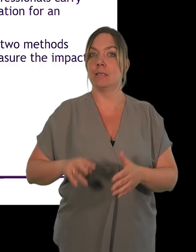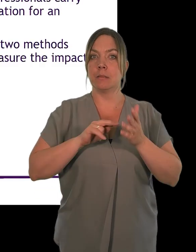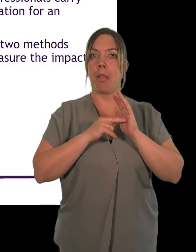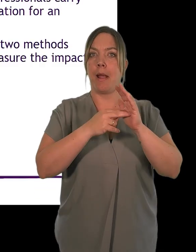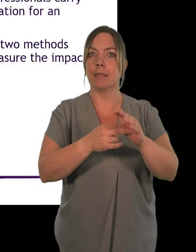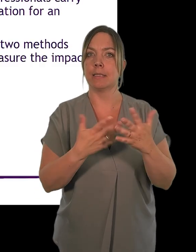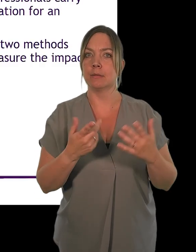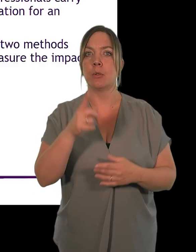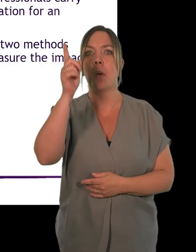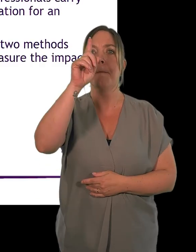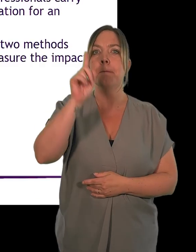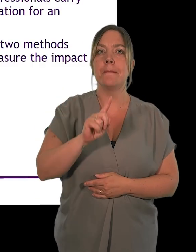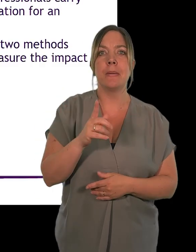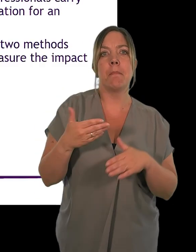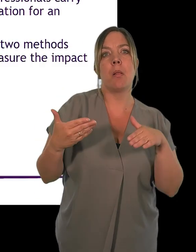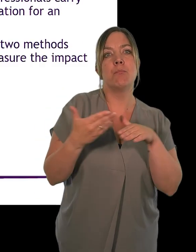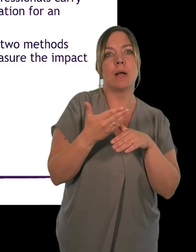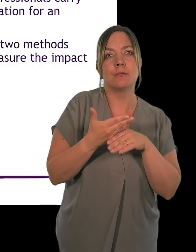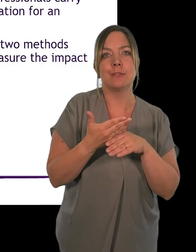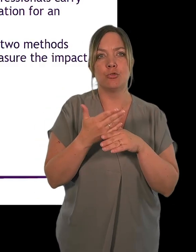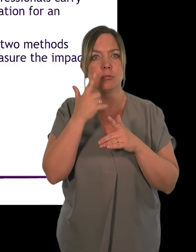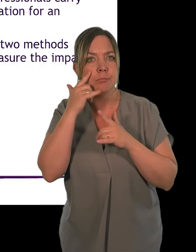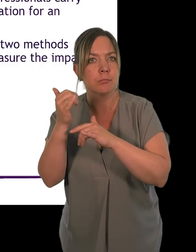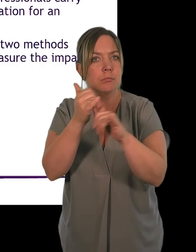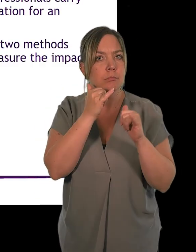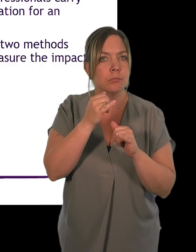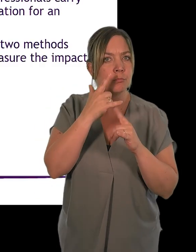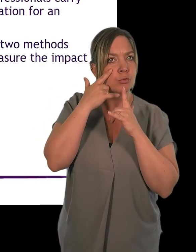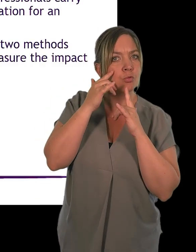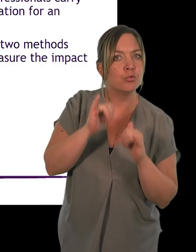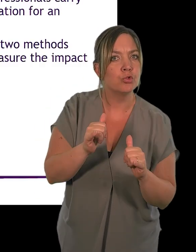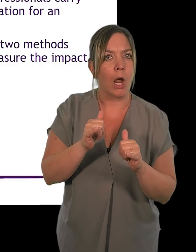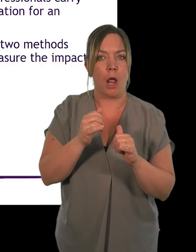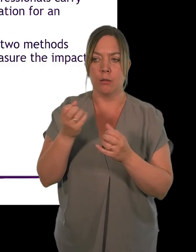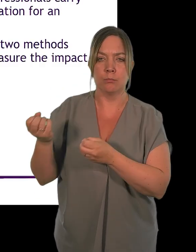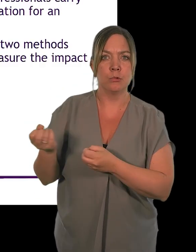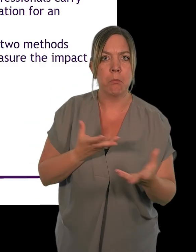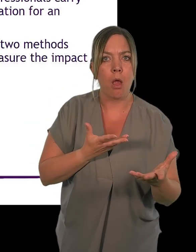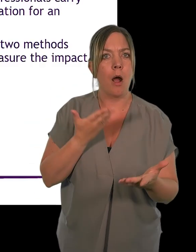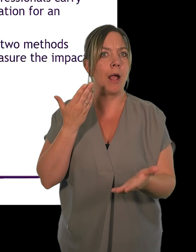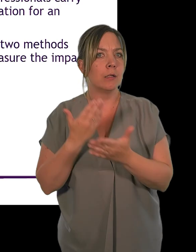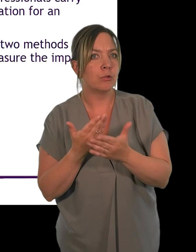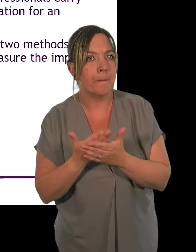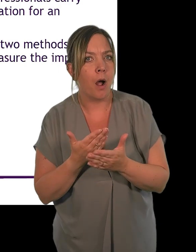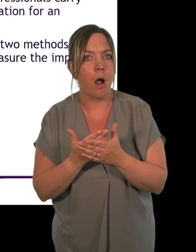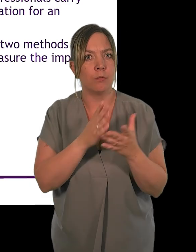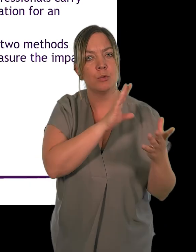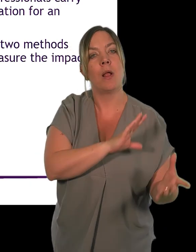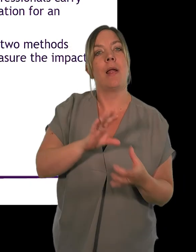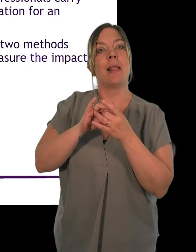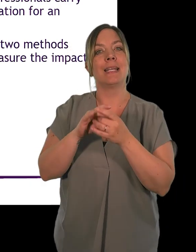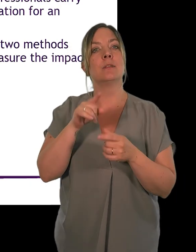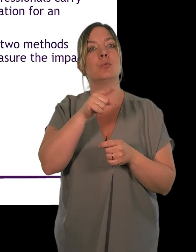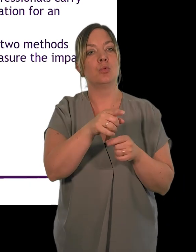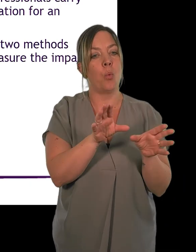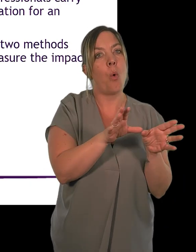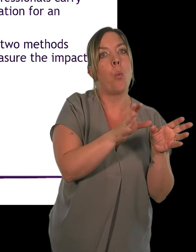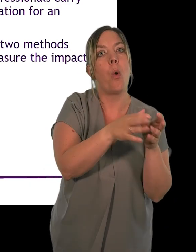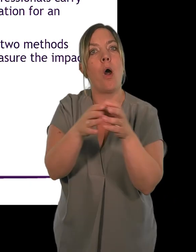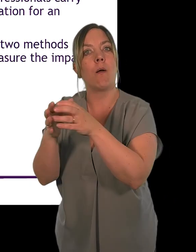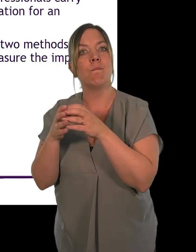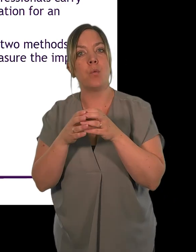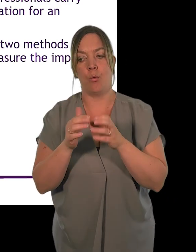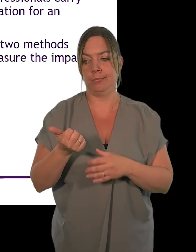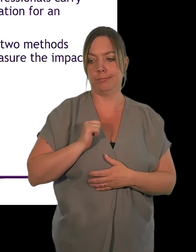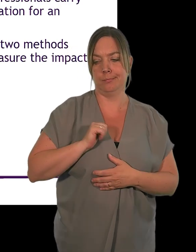So, firstly, business planning. People practitioners monitor and check supply and